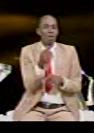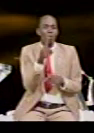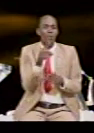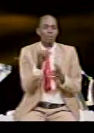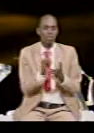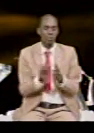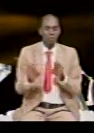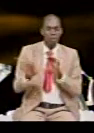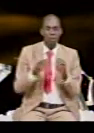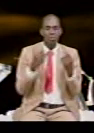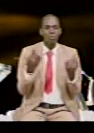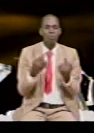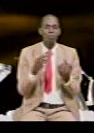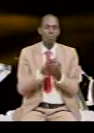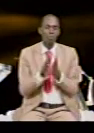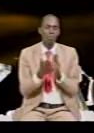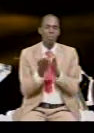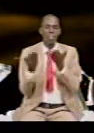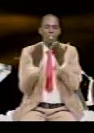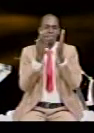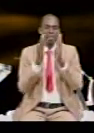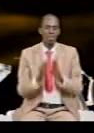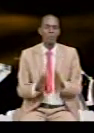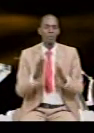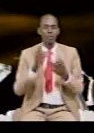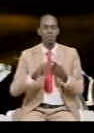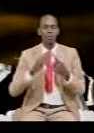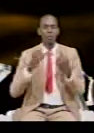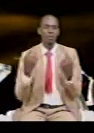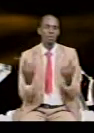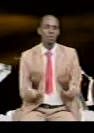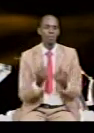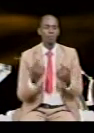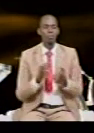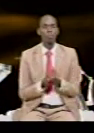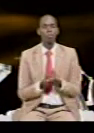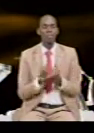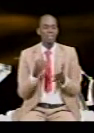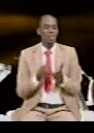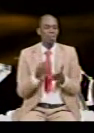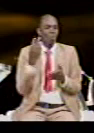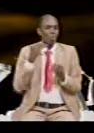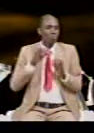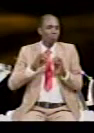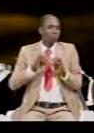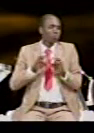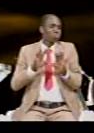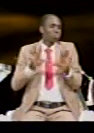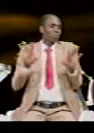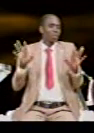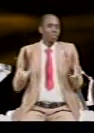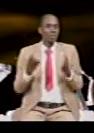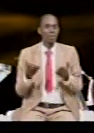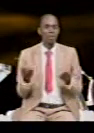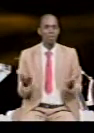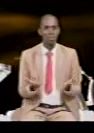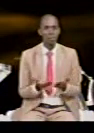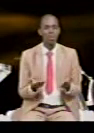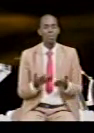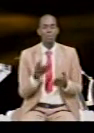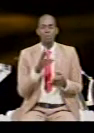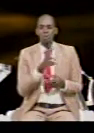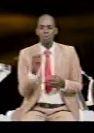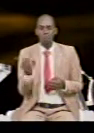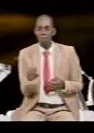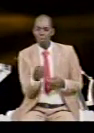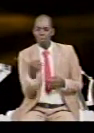the servant of sin." So, he says he was so clear, and there was no addendum added to that